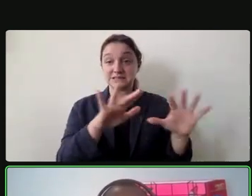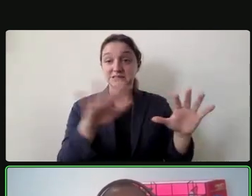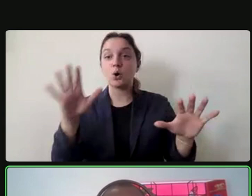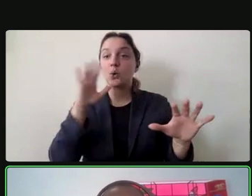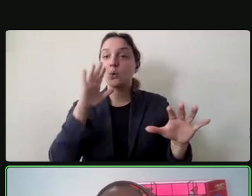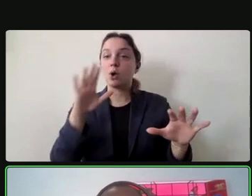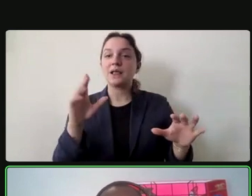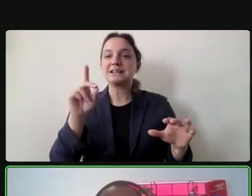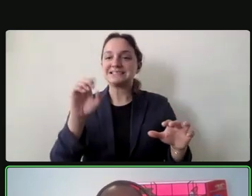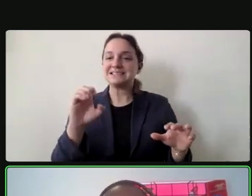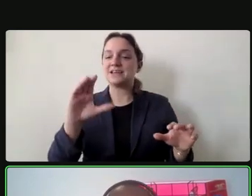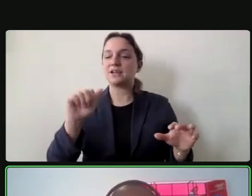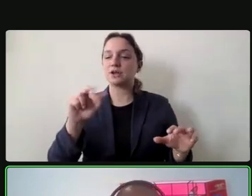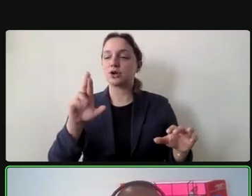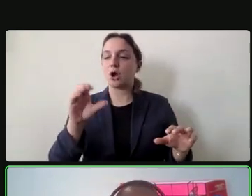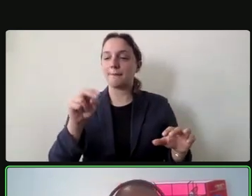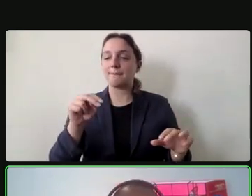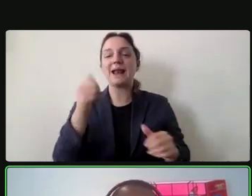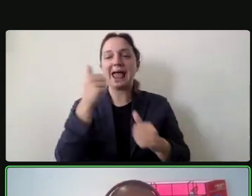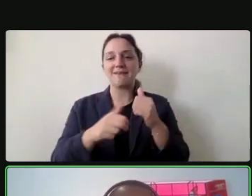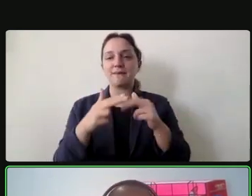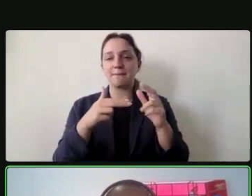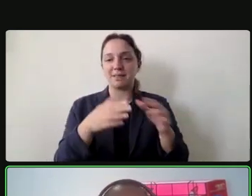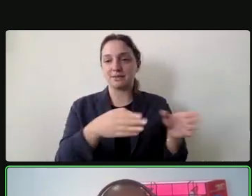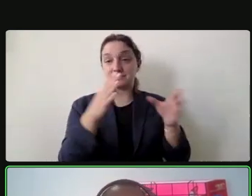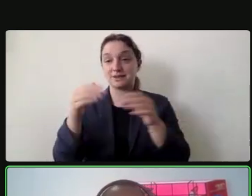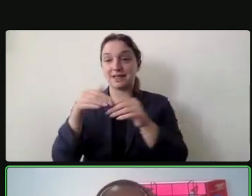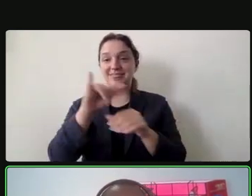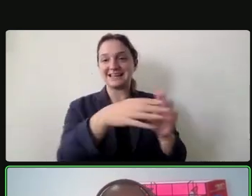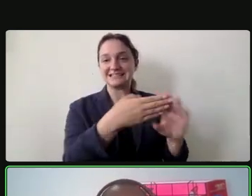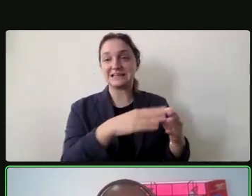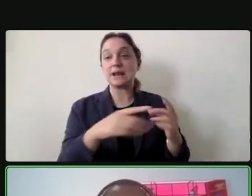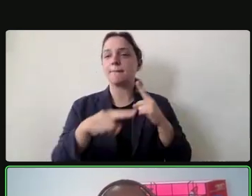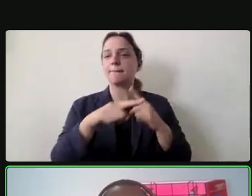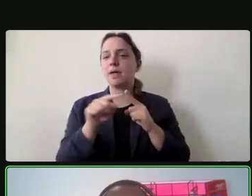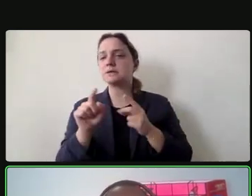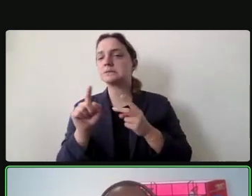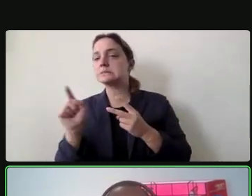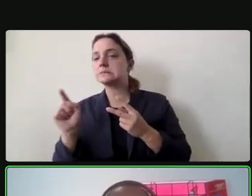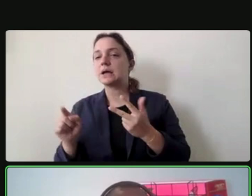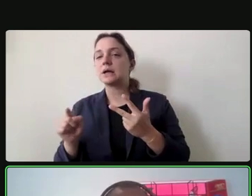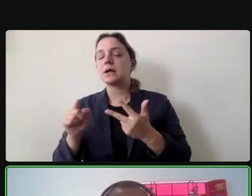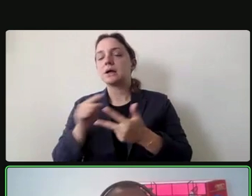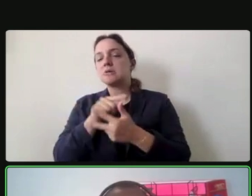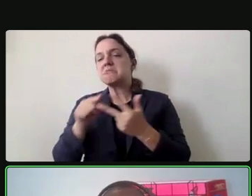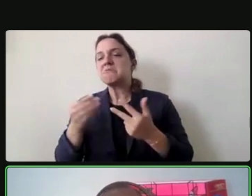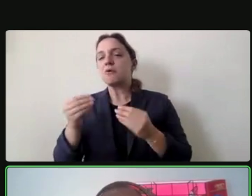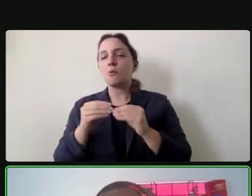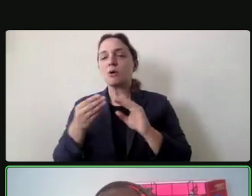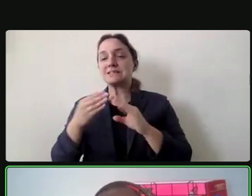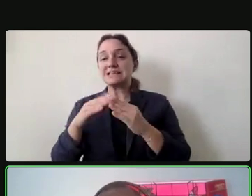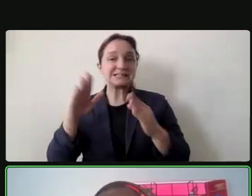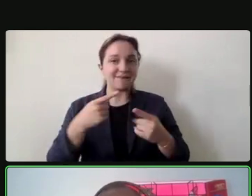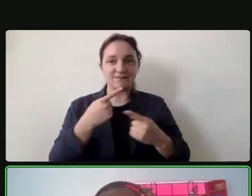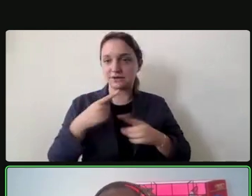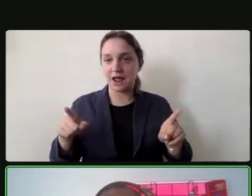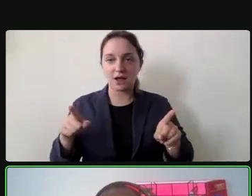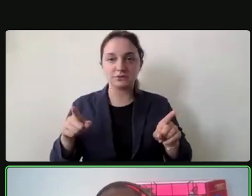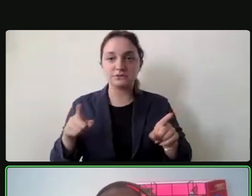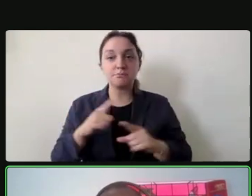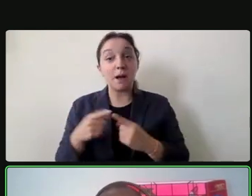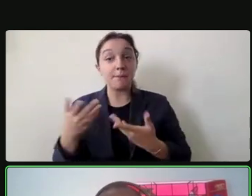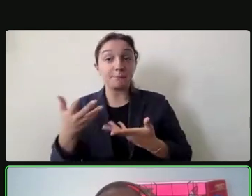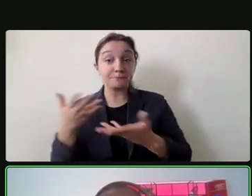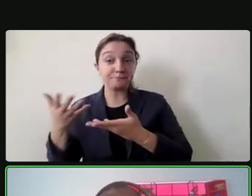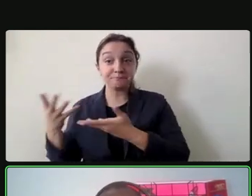building in that city. And there's a few other cities that we're working on that aren't public yet but there's a few other cities across America